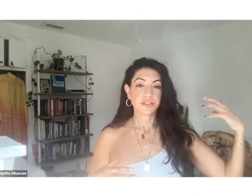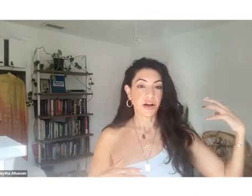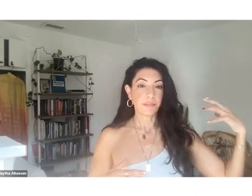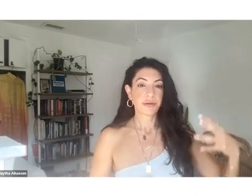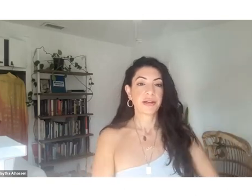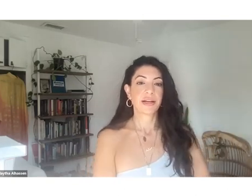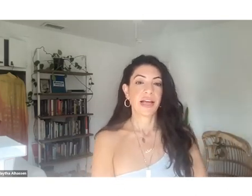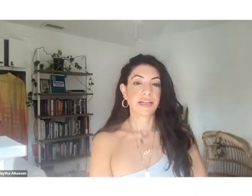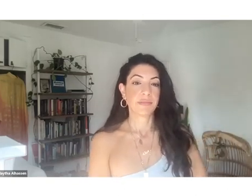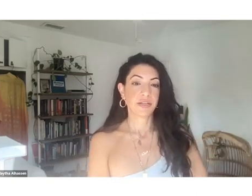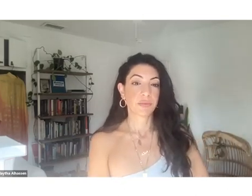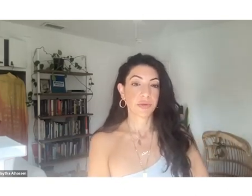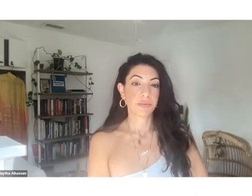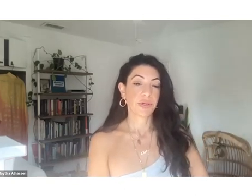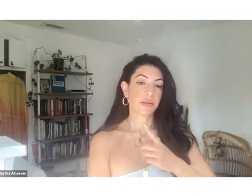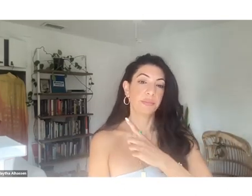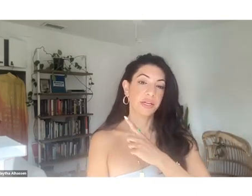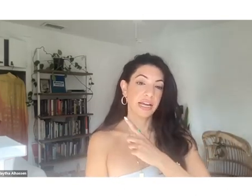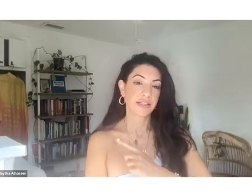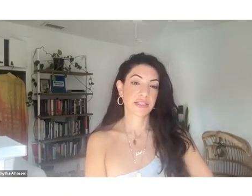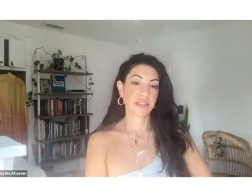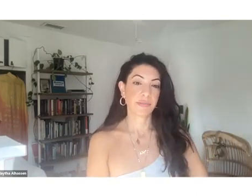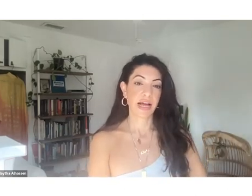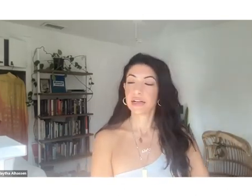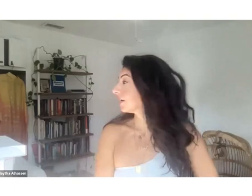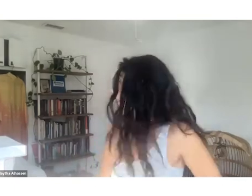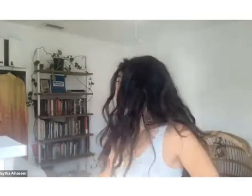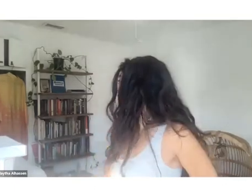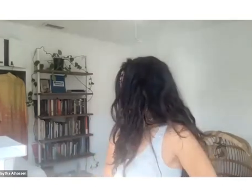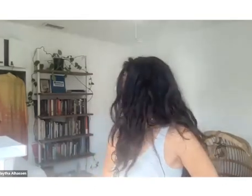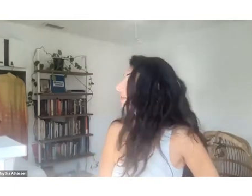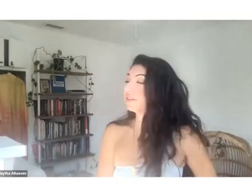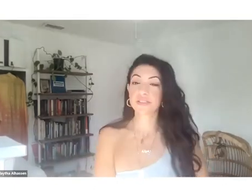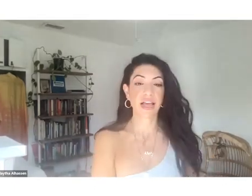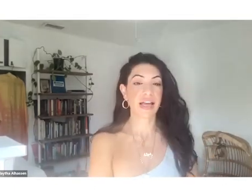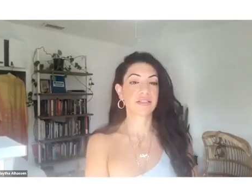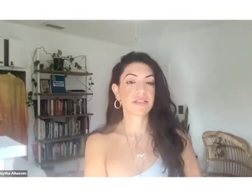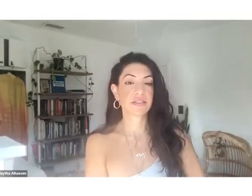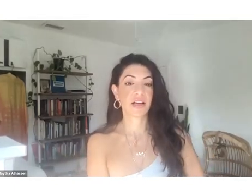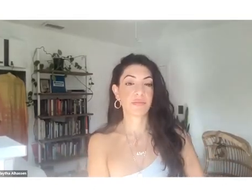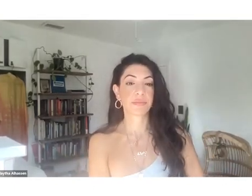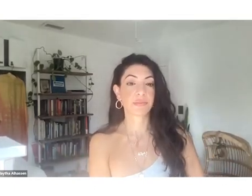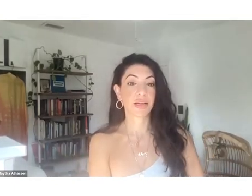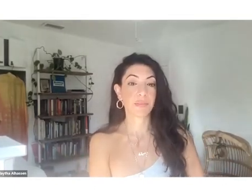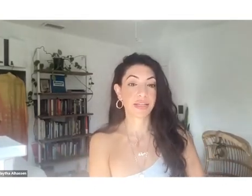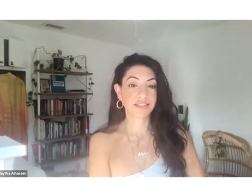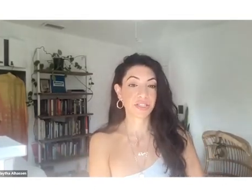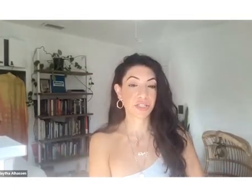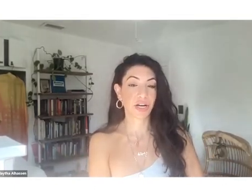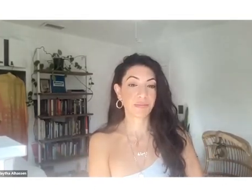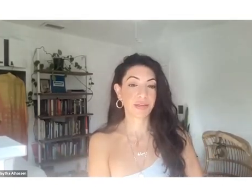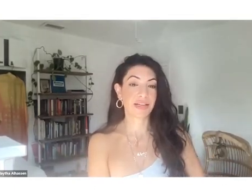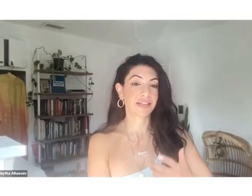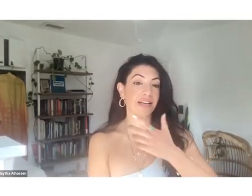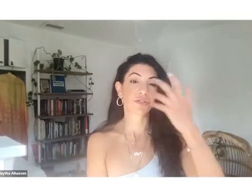one-shouldered gray top. And I'm in a room with a bookcase in the back, about 5 levels, and a plant